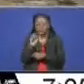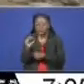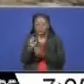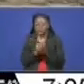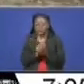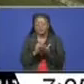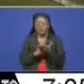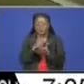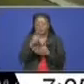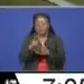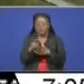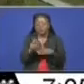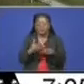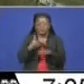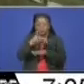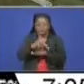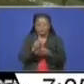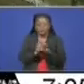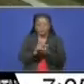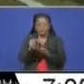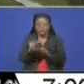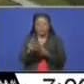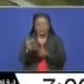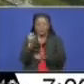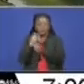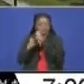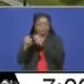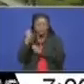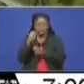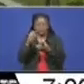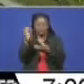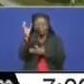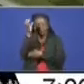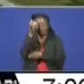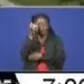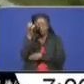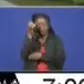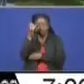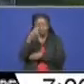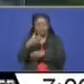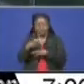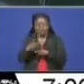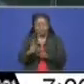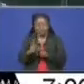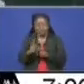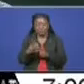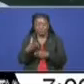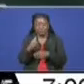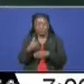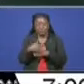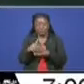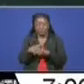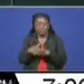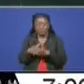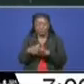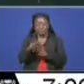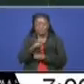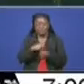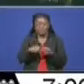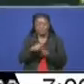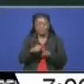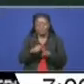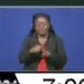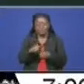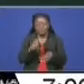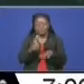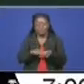a concern during the time of storm, and in light of this, authorities of the Price Control Commission are warning store owners not to